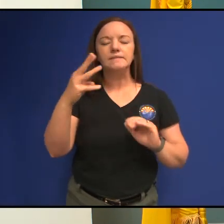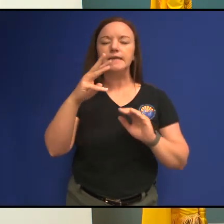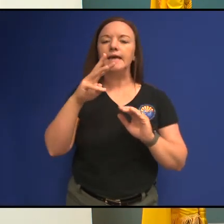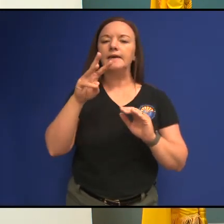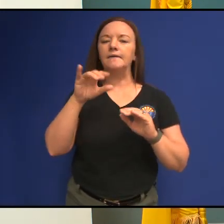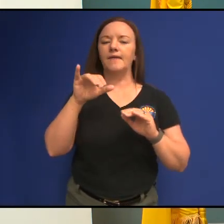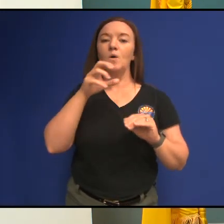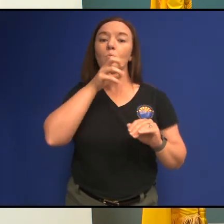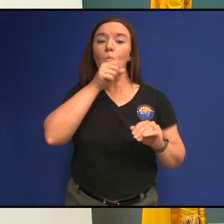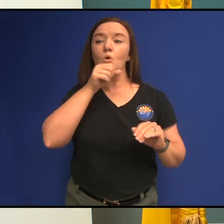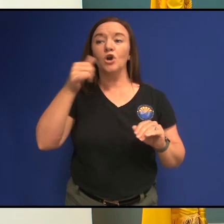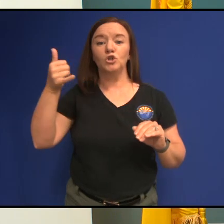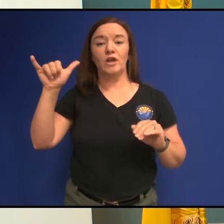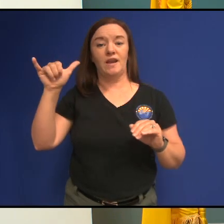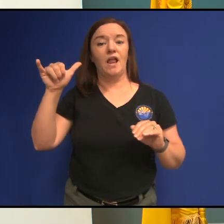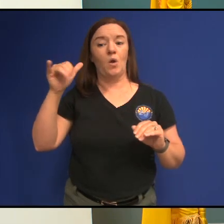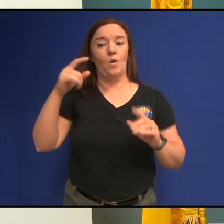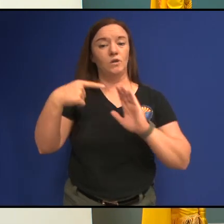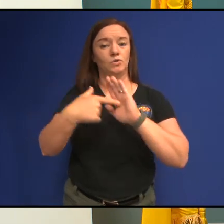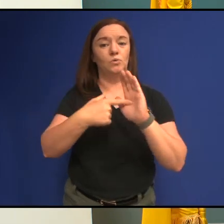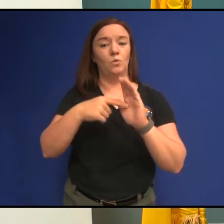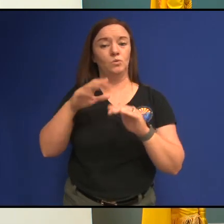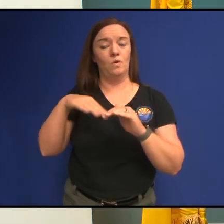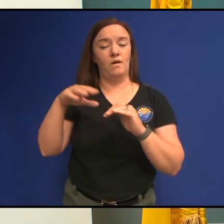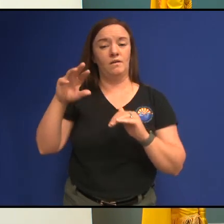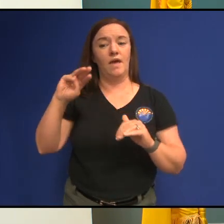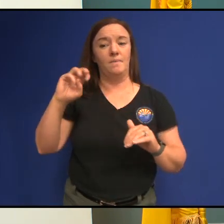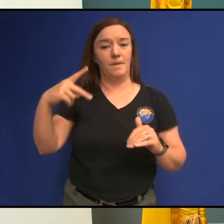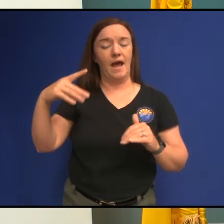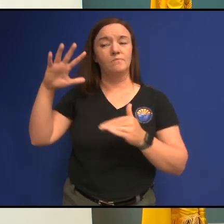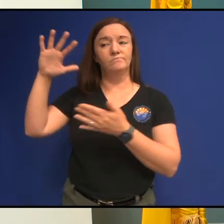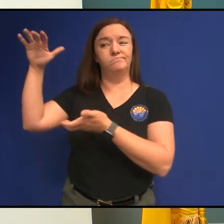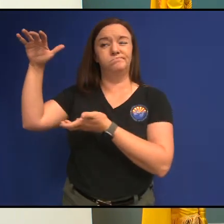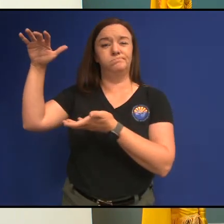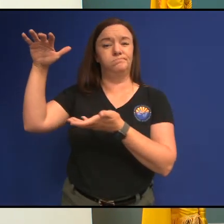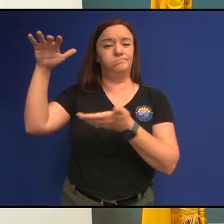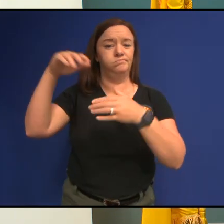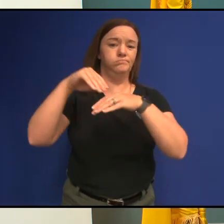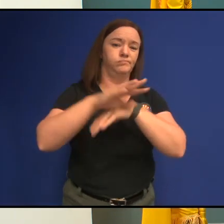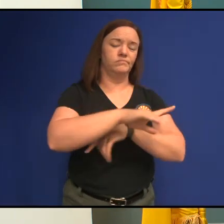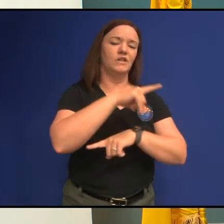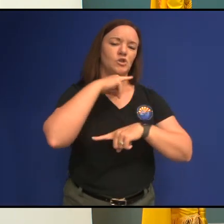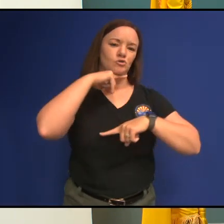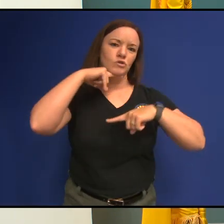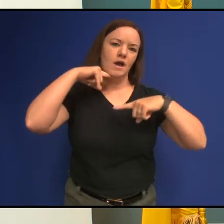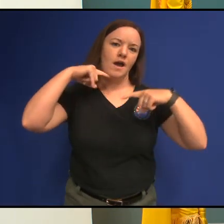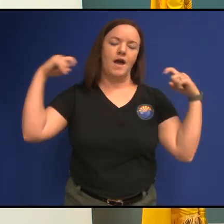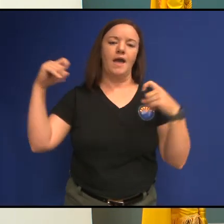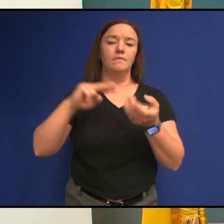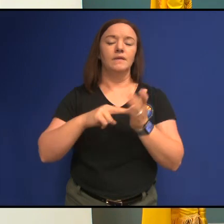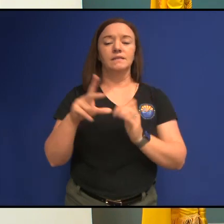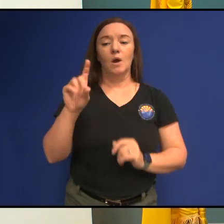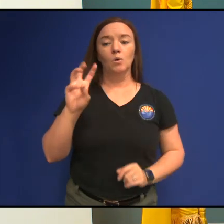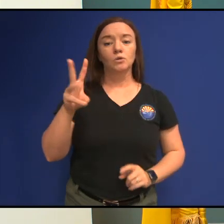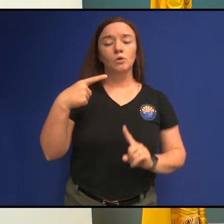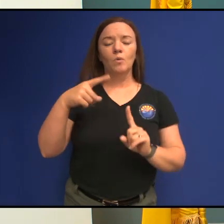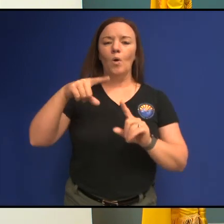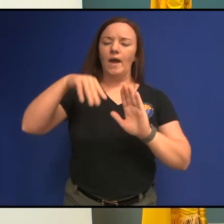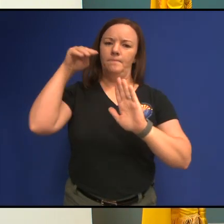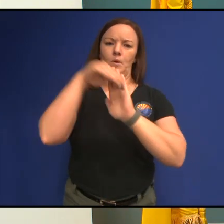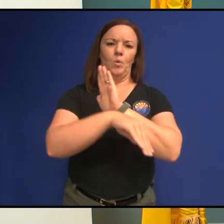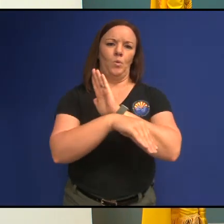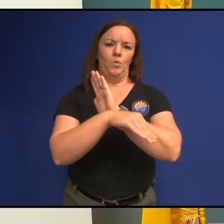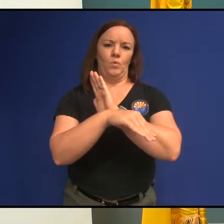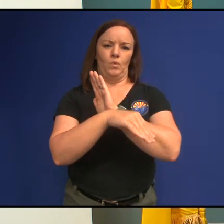area of orange and yellow shading that I showed you on the water vapor moving into our area seriously drops our dew points. And if you look at our